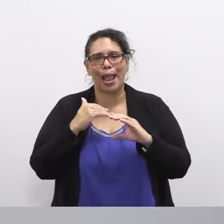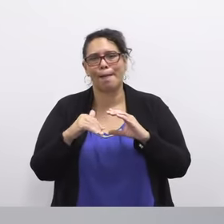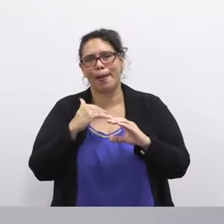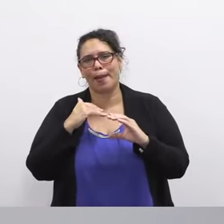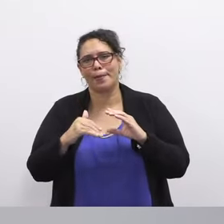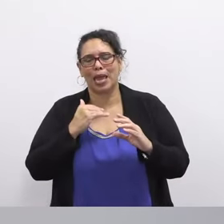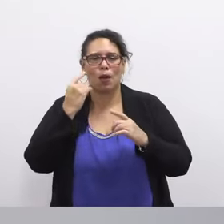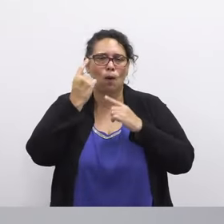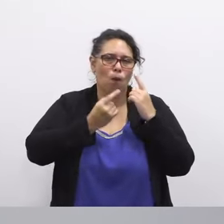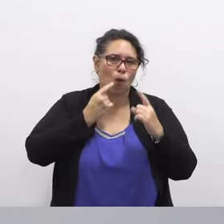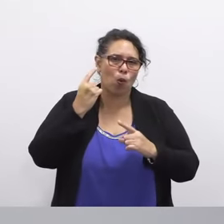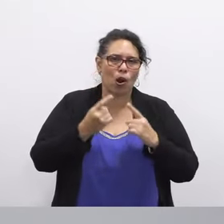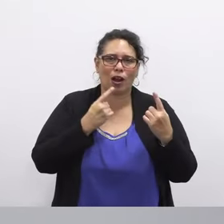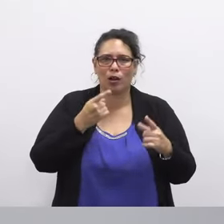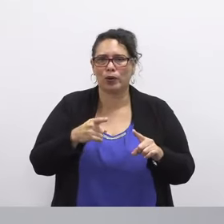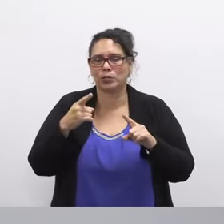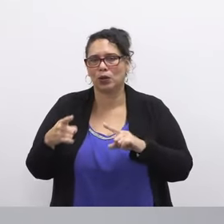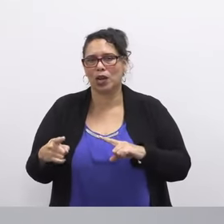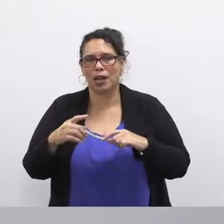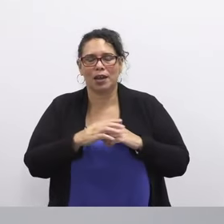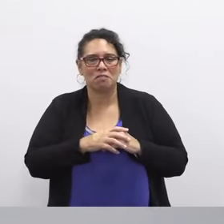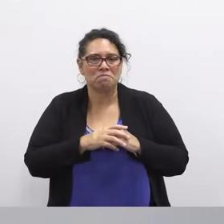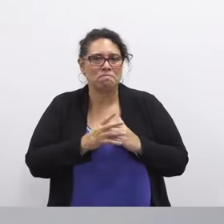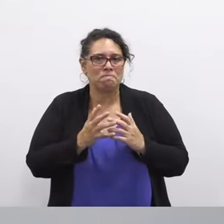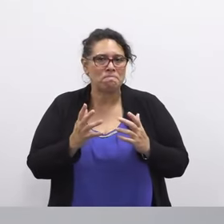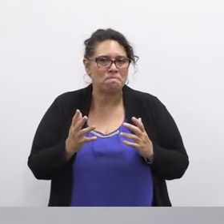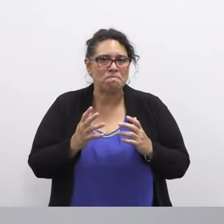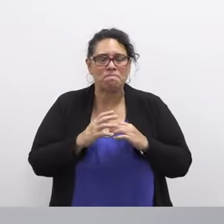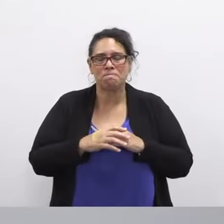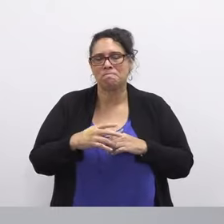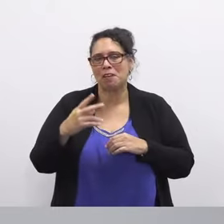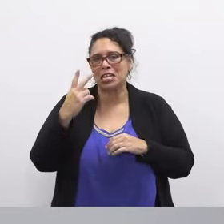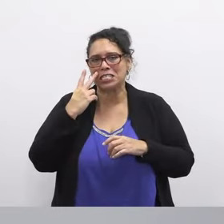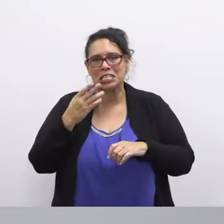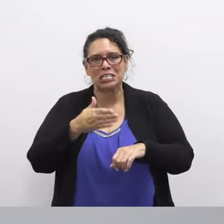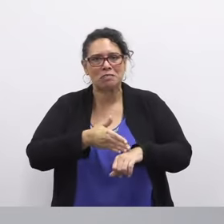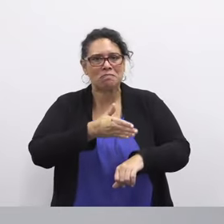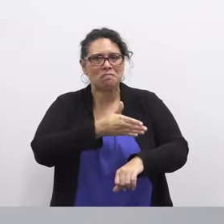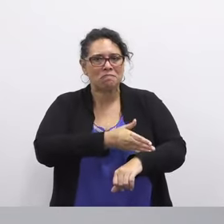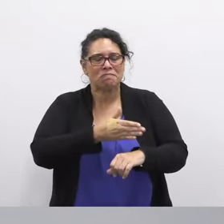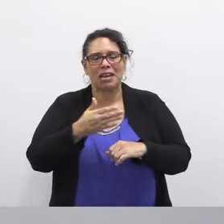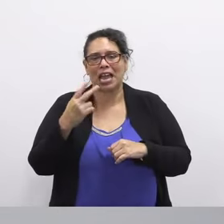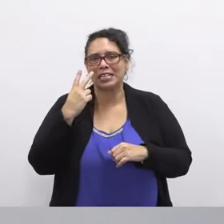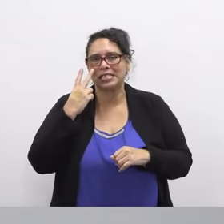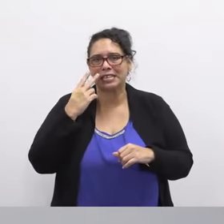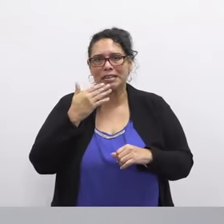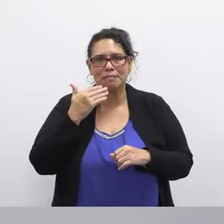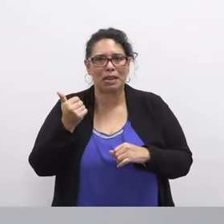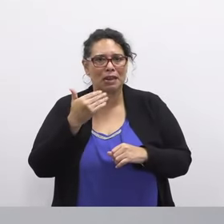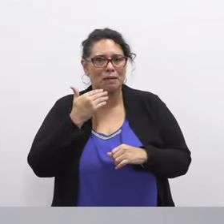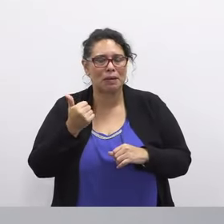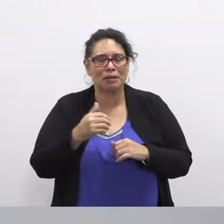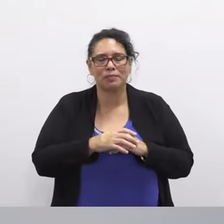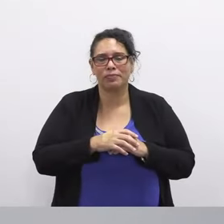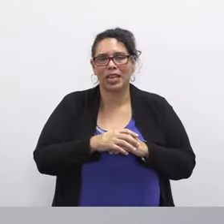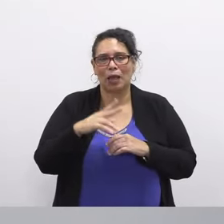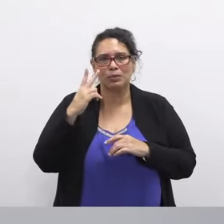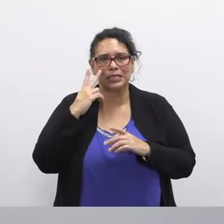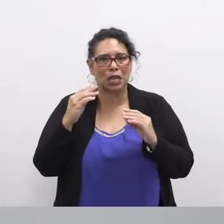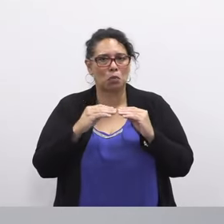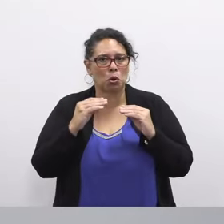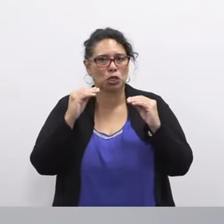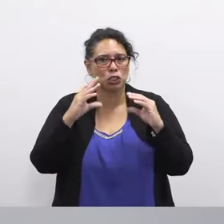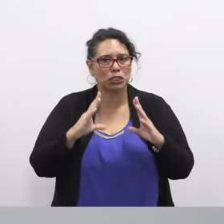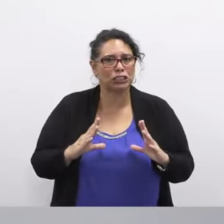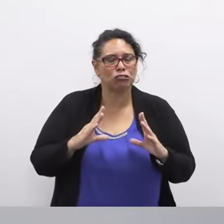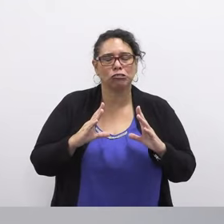what's going on, and I just see it getting better. I see more teachers coming back, more